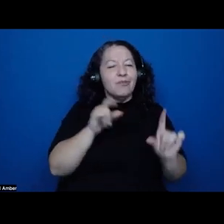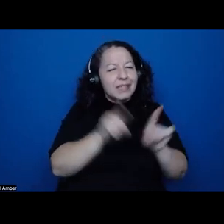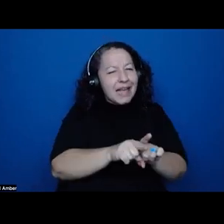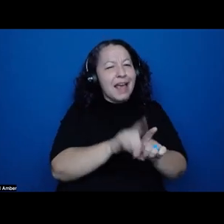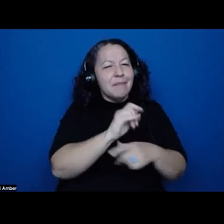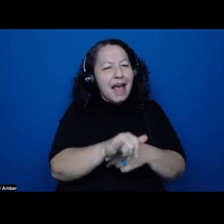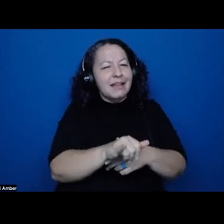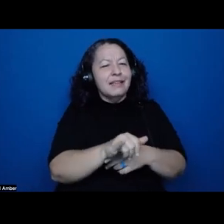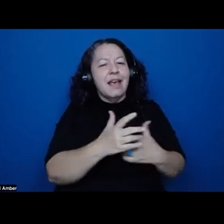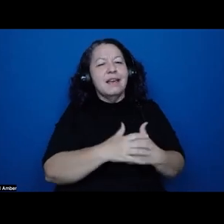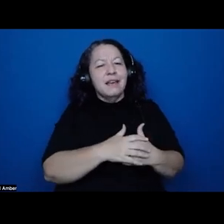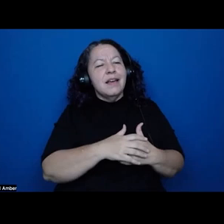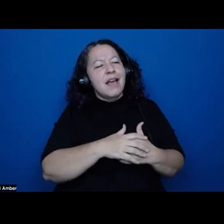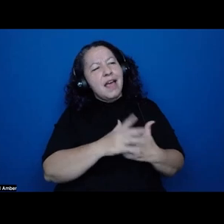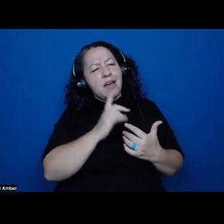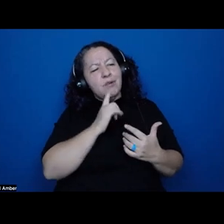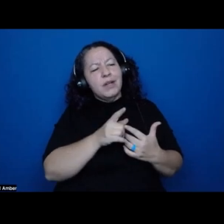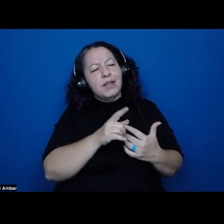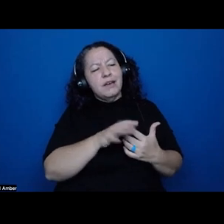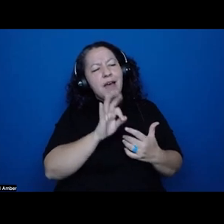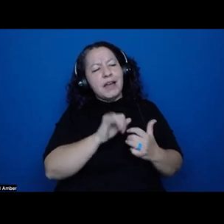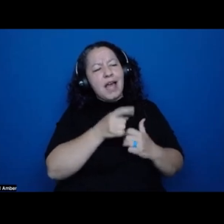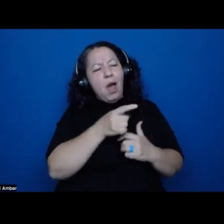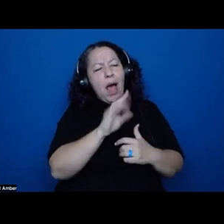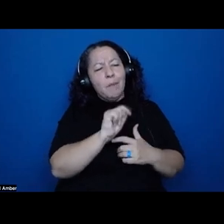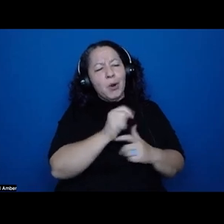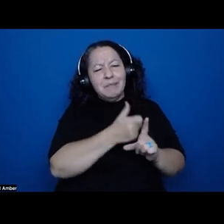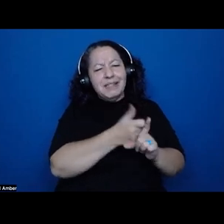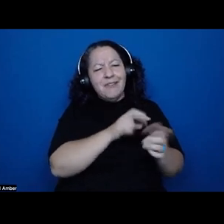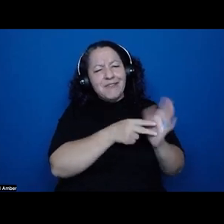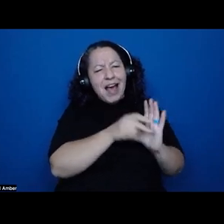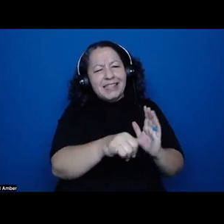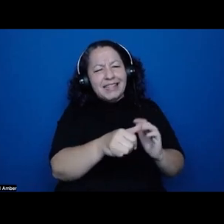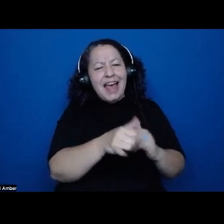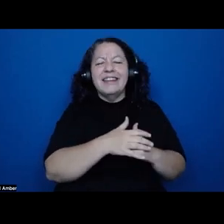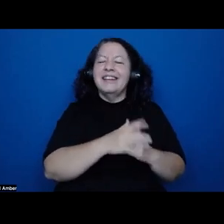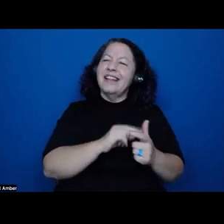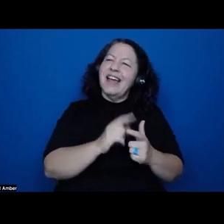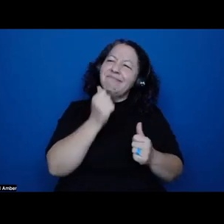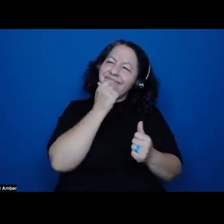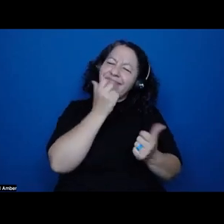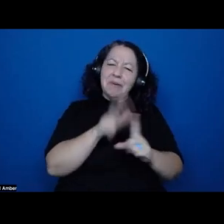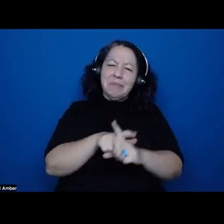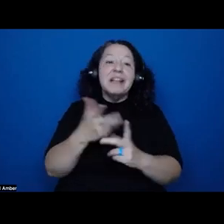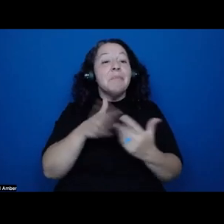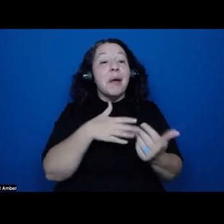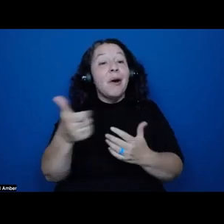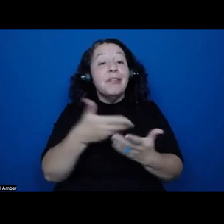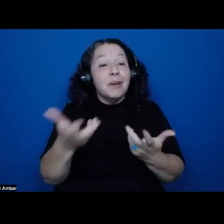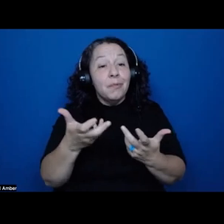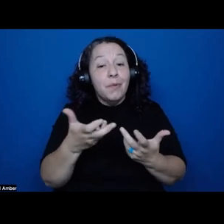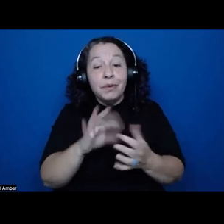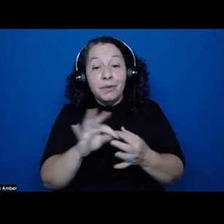the way that Albert defines it. And then and so the other thing I wanted to touch on